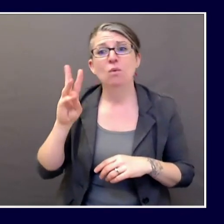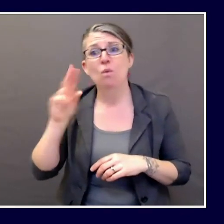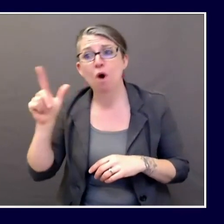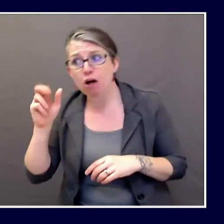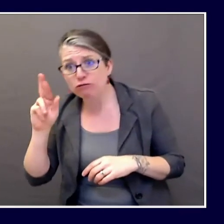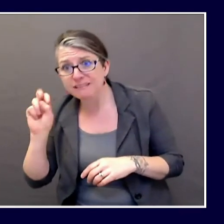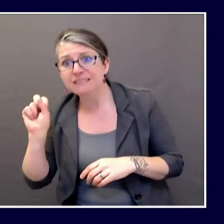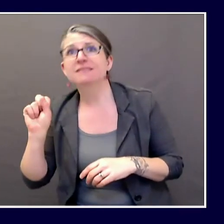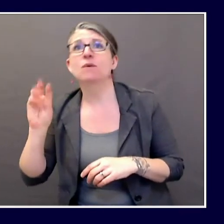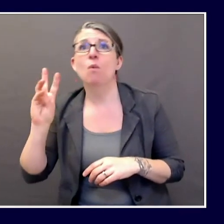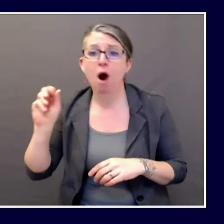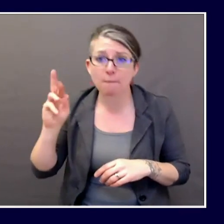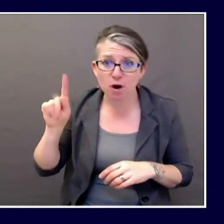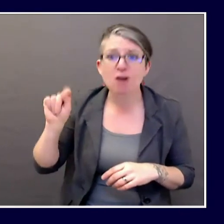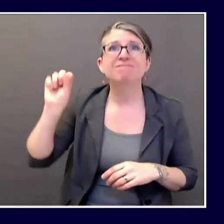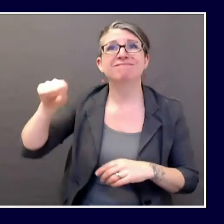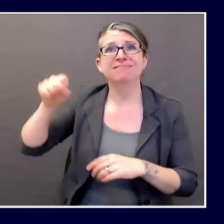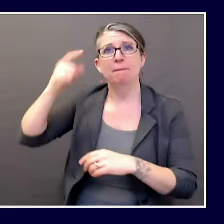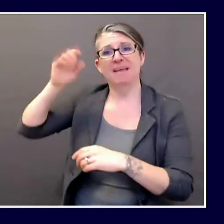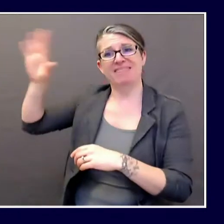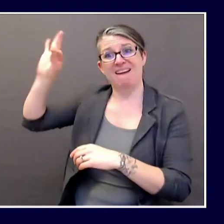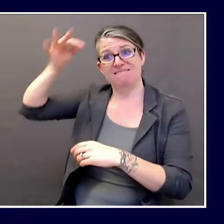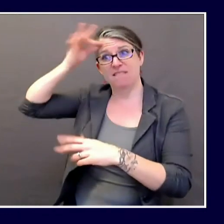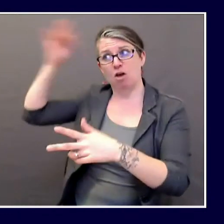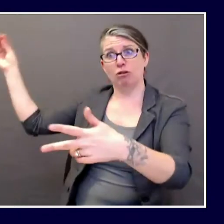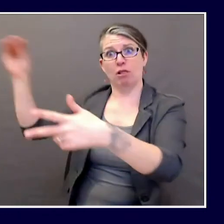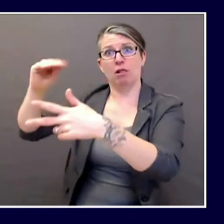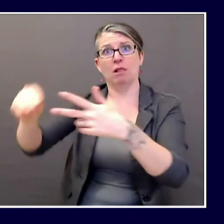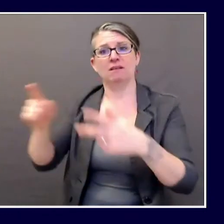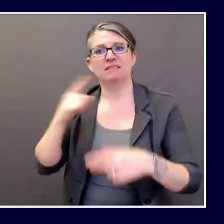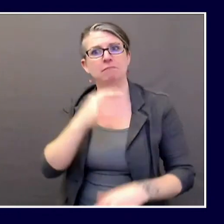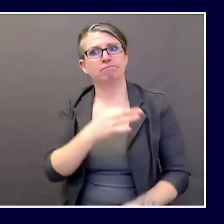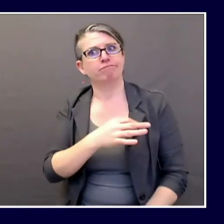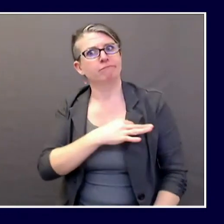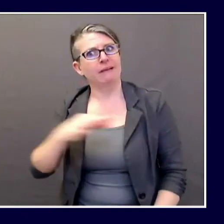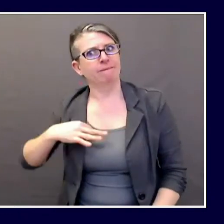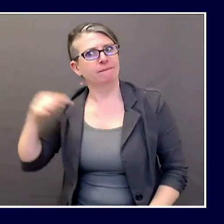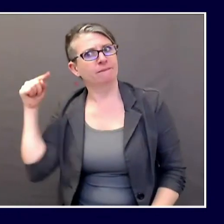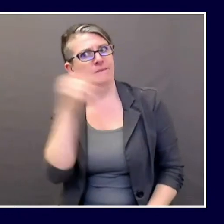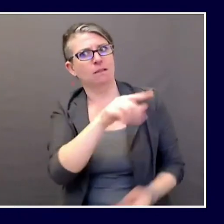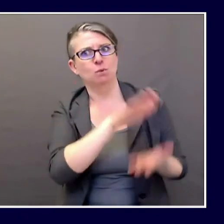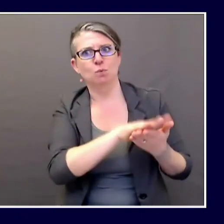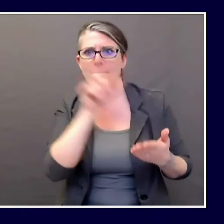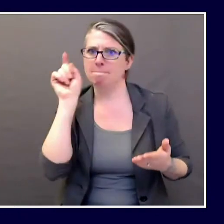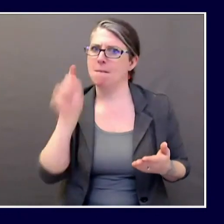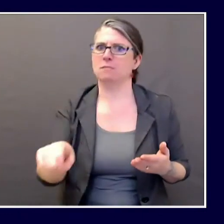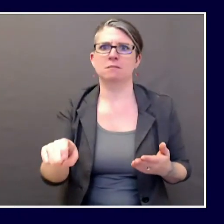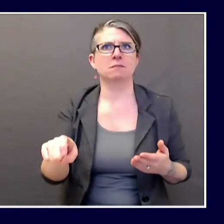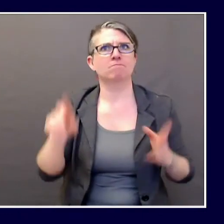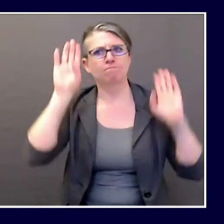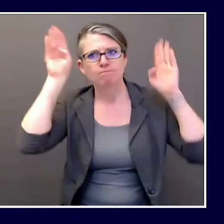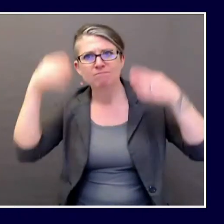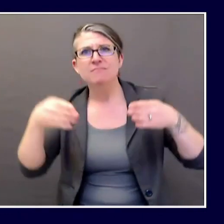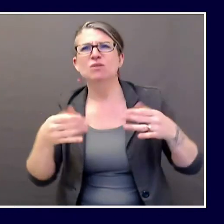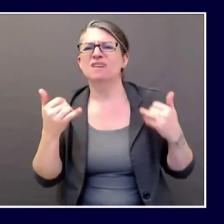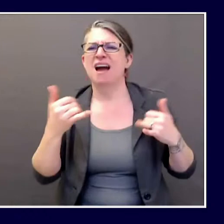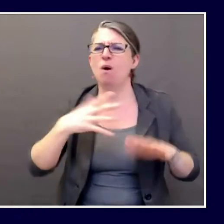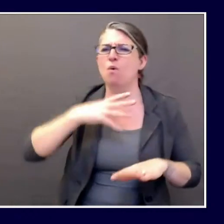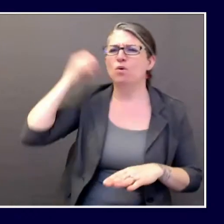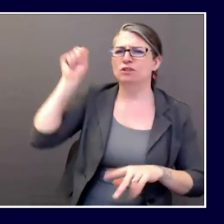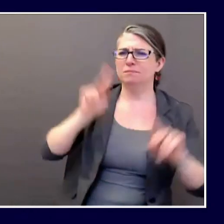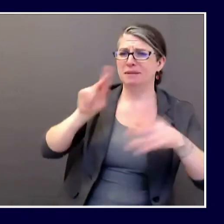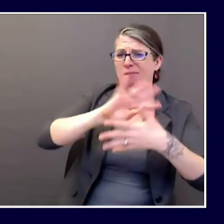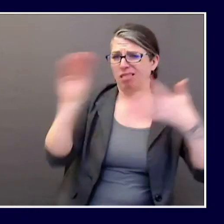of these areas? I don't think so in significant ways, Mal. This concern around those counties